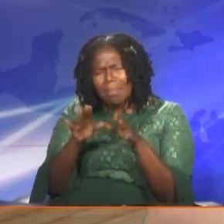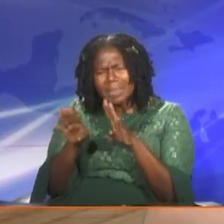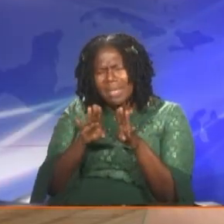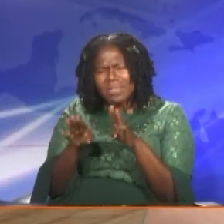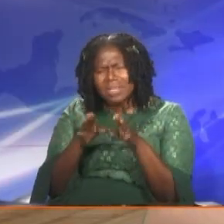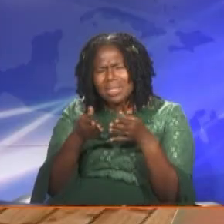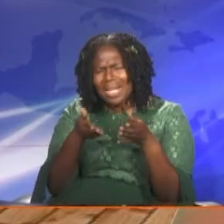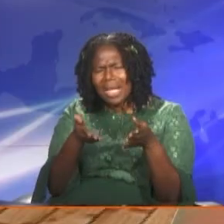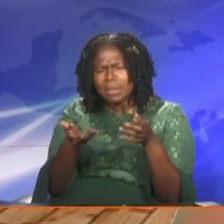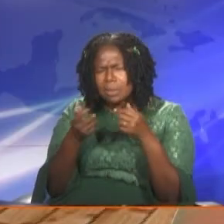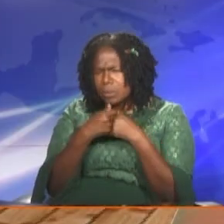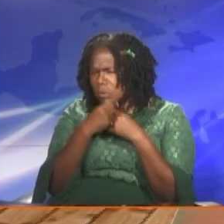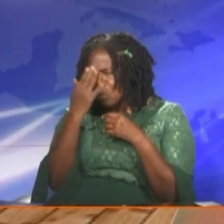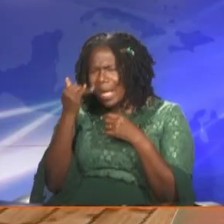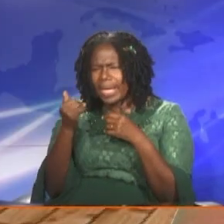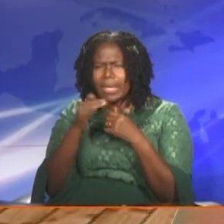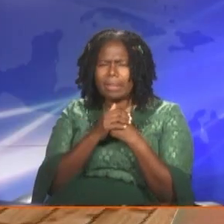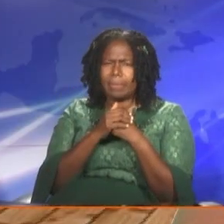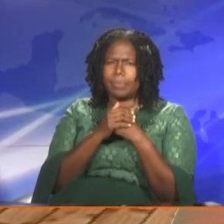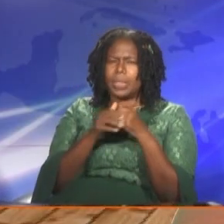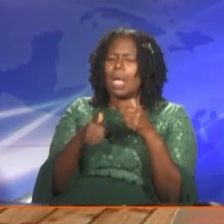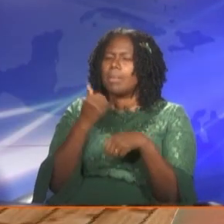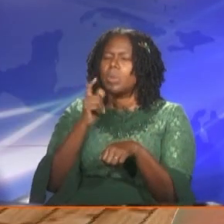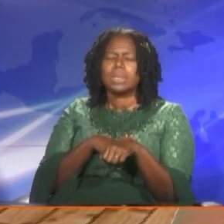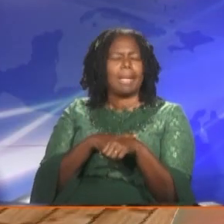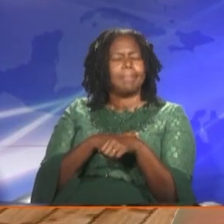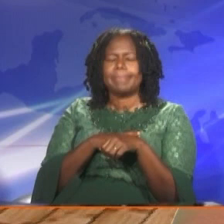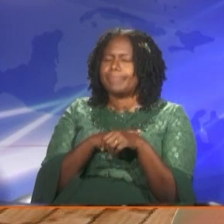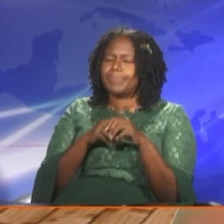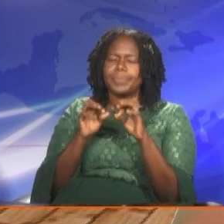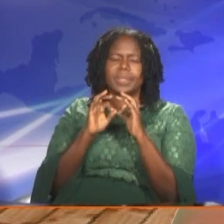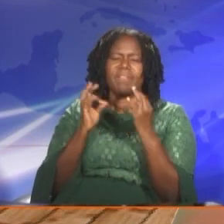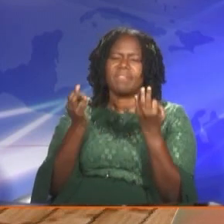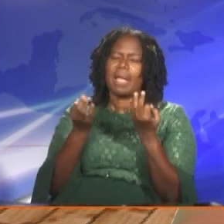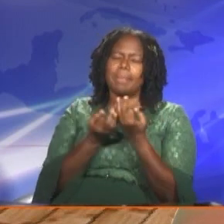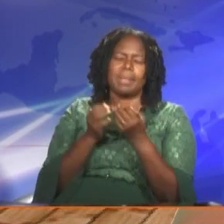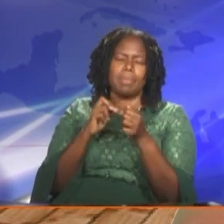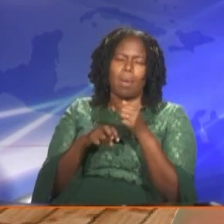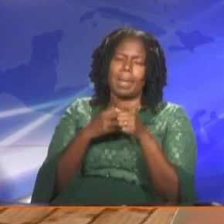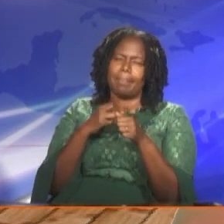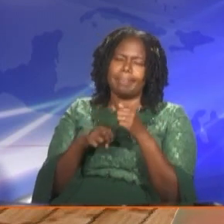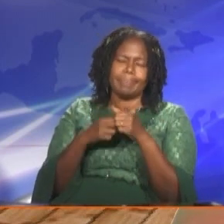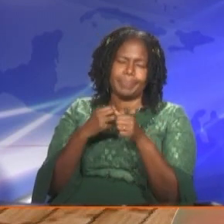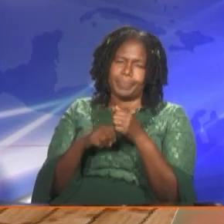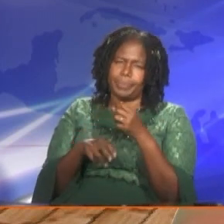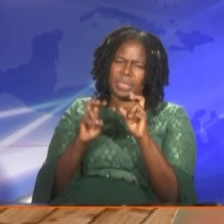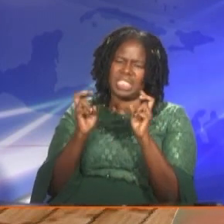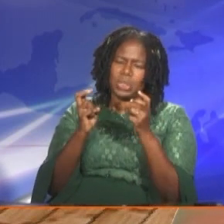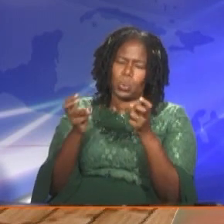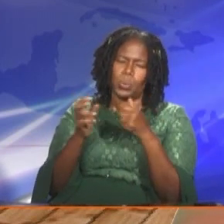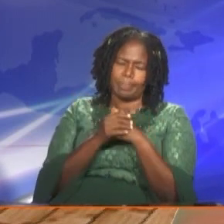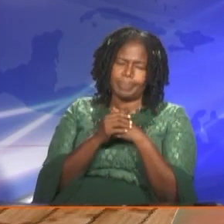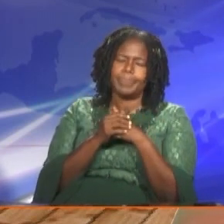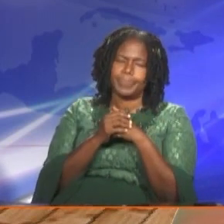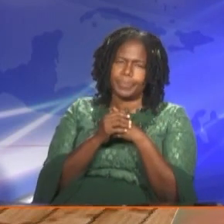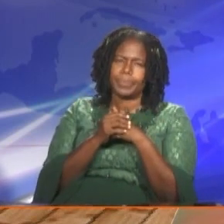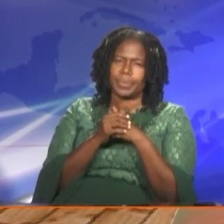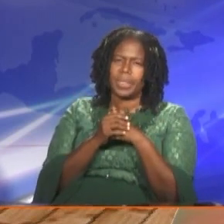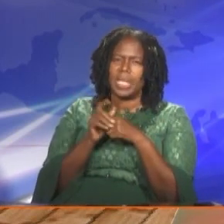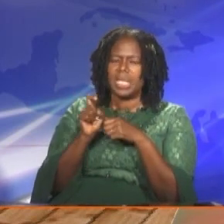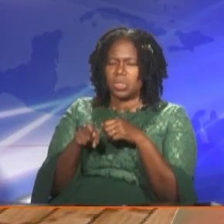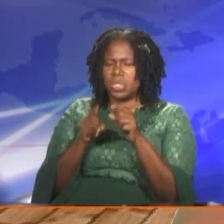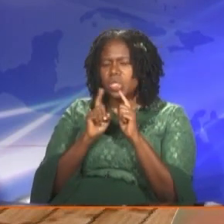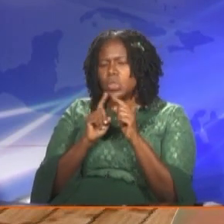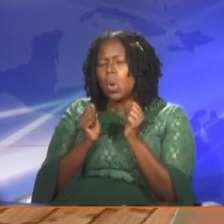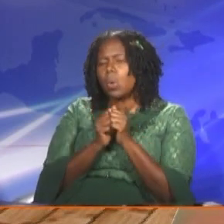behaving. And most of the time, it's in the family circle that you need to look at, to address that